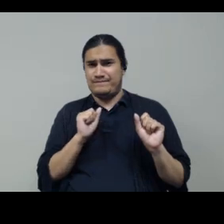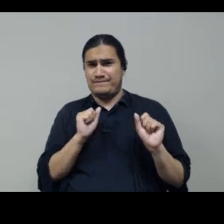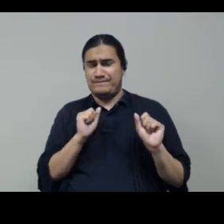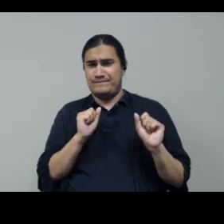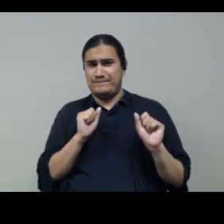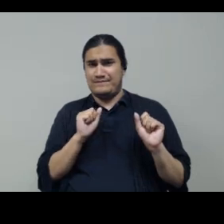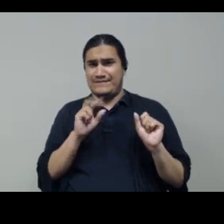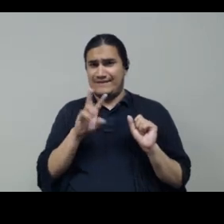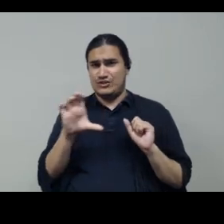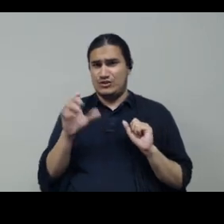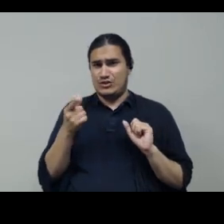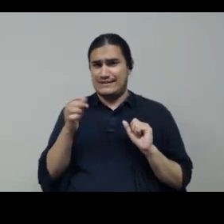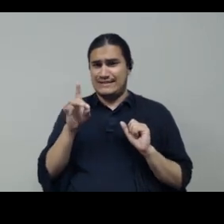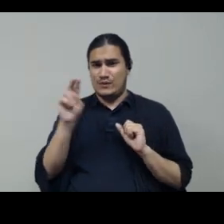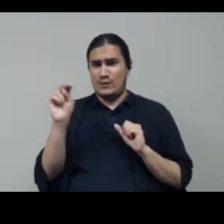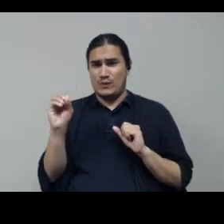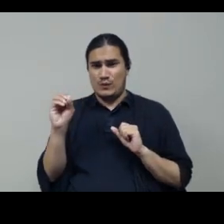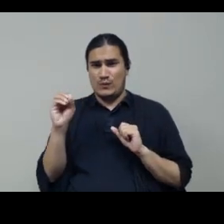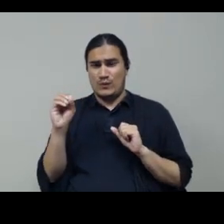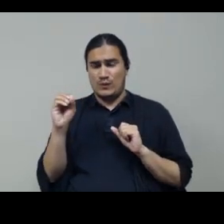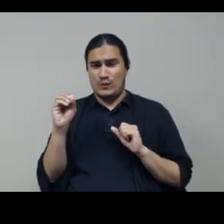Vice Chair Gardino.